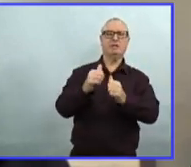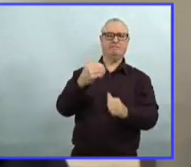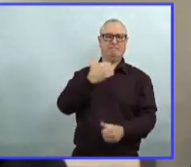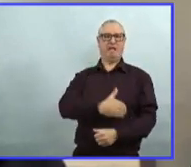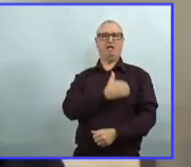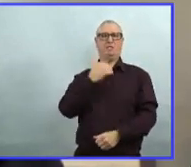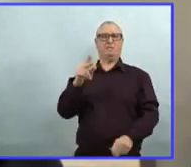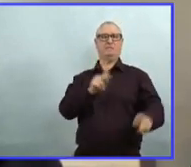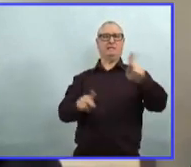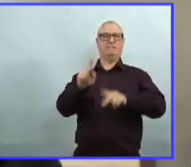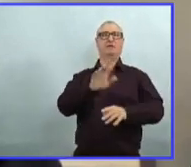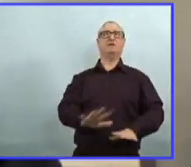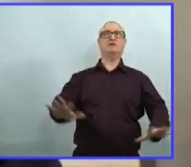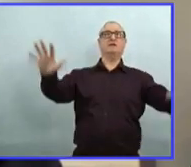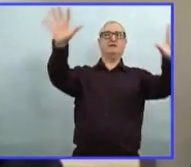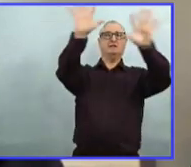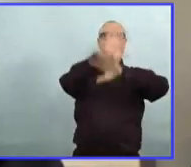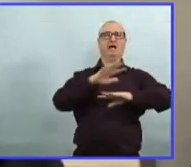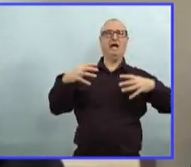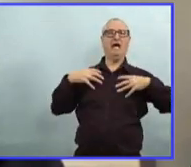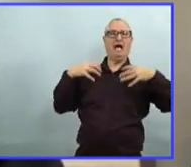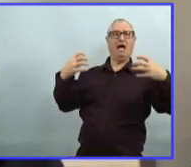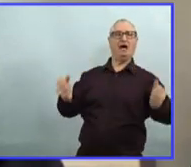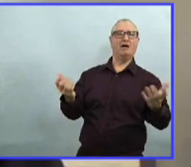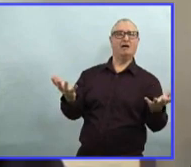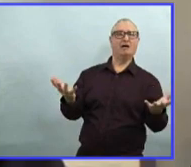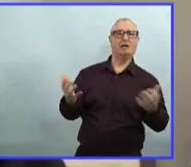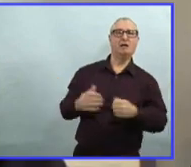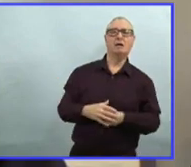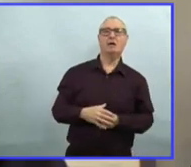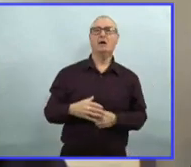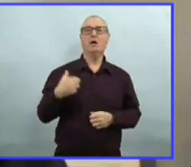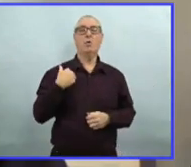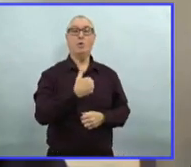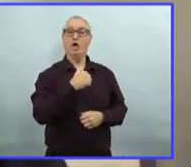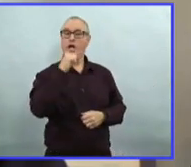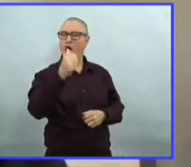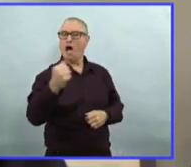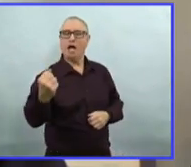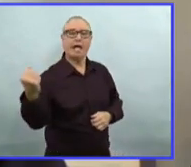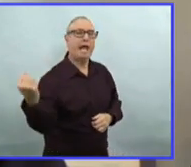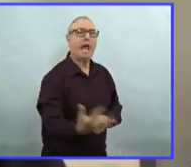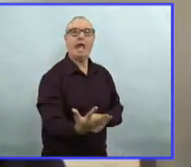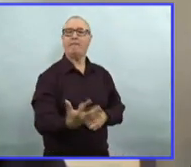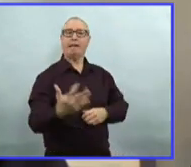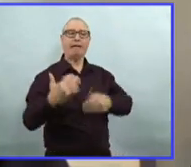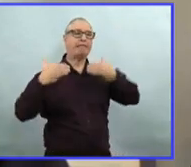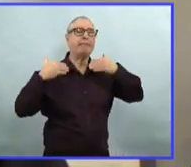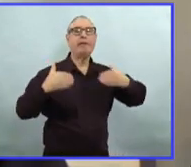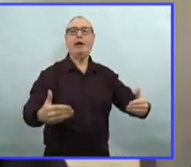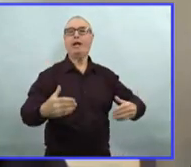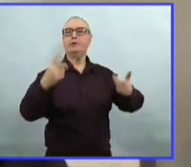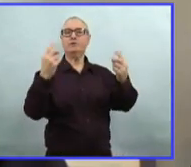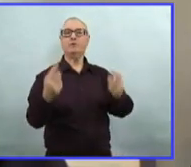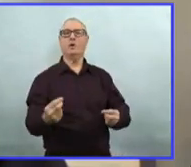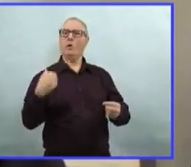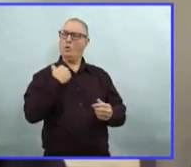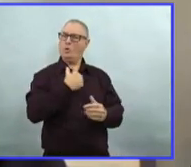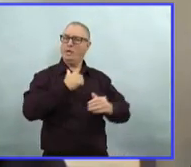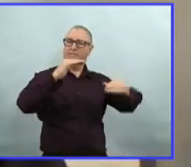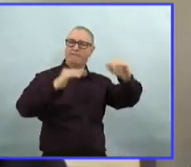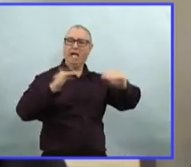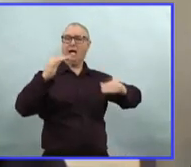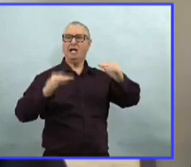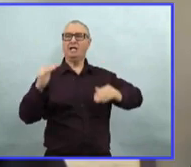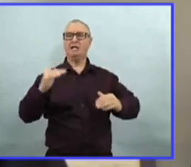So, and we're not going to be speaking harshly against the